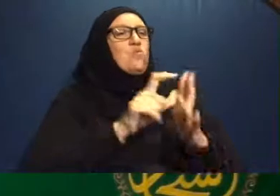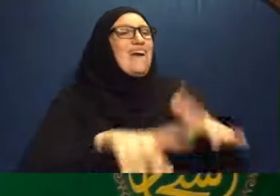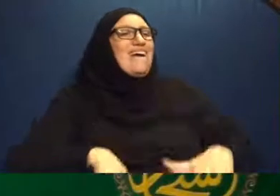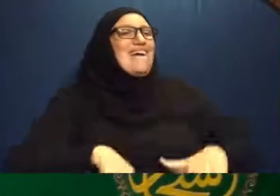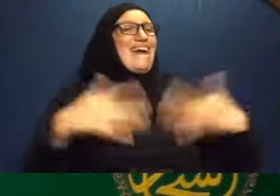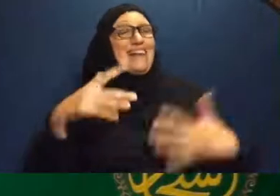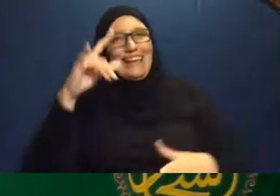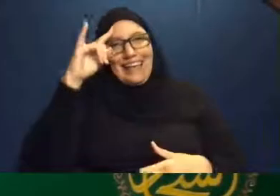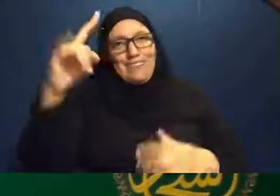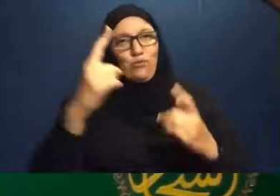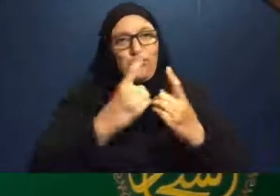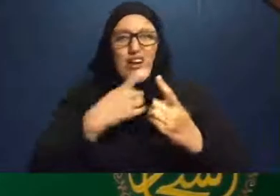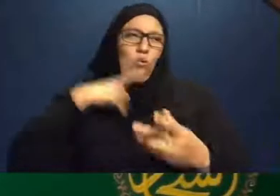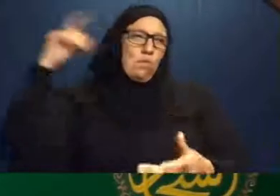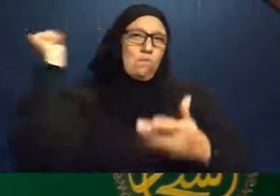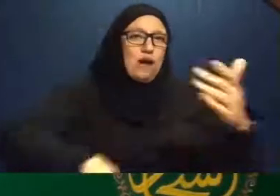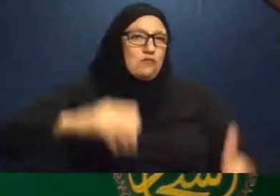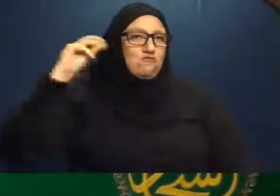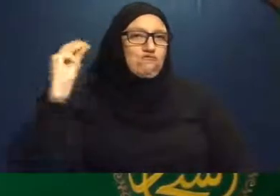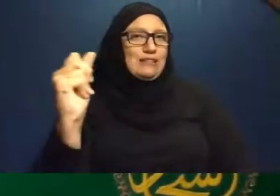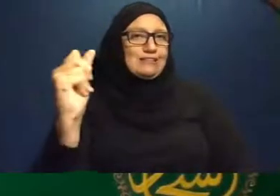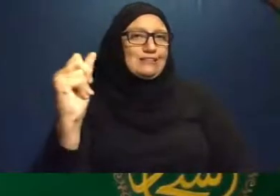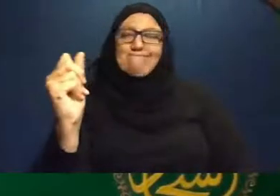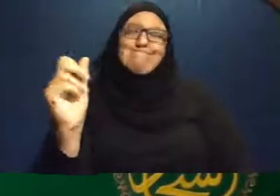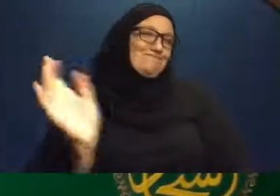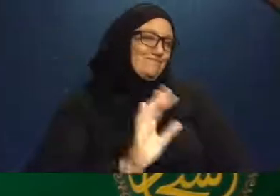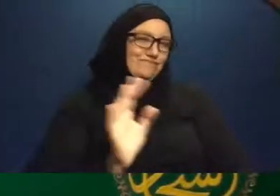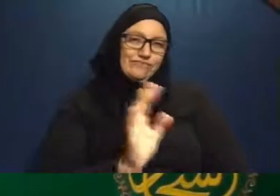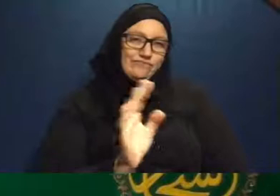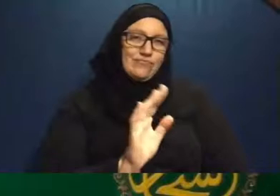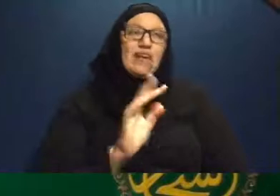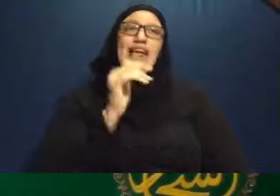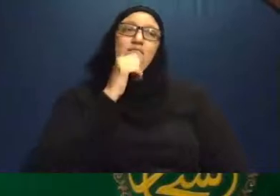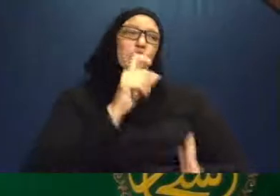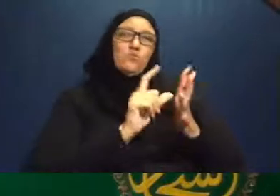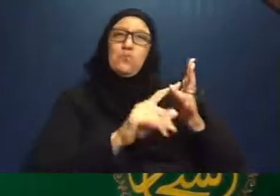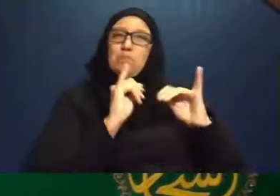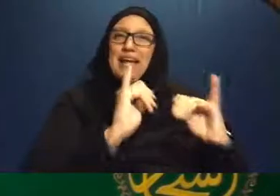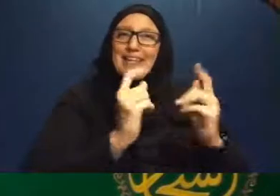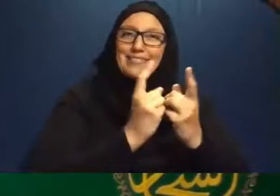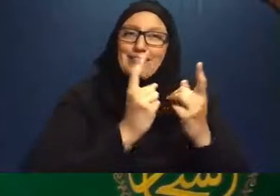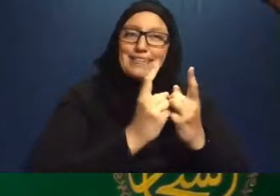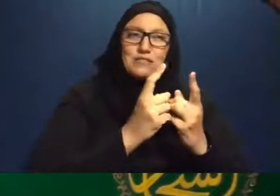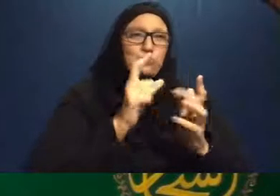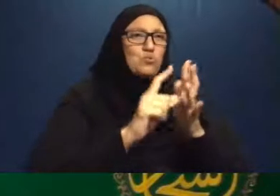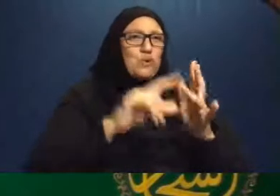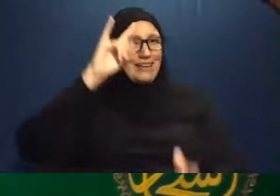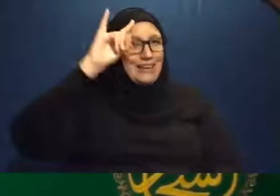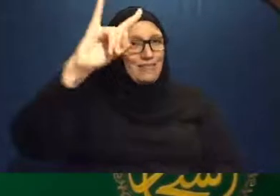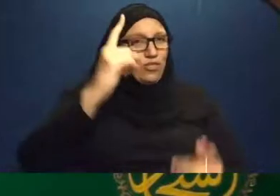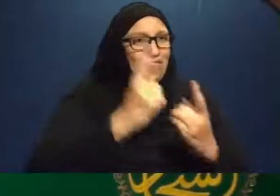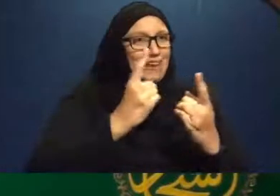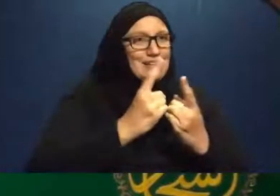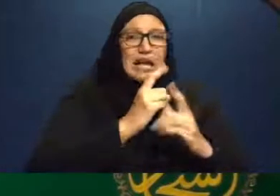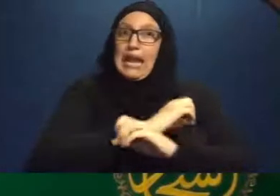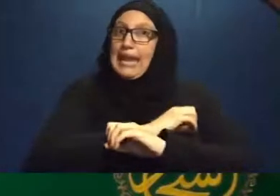will punish them. No, those who do evil, but they don't erase it by seeking forgiveness. They don't